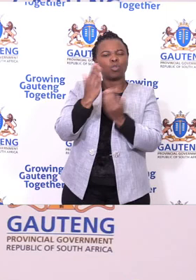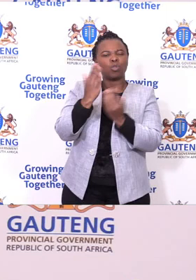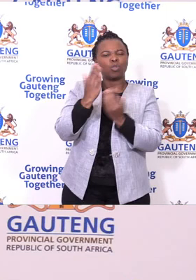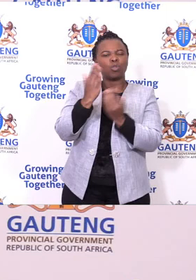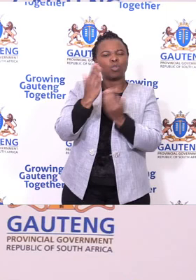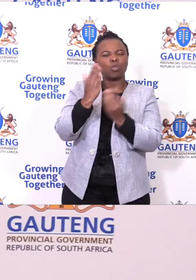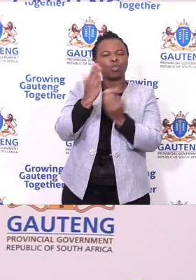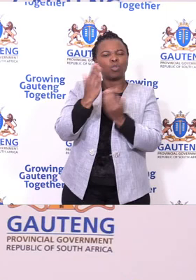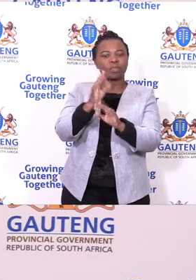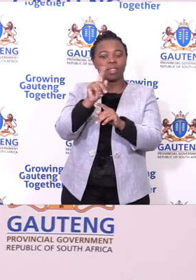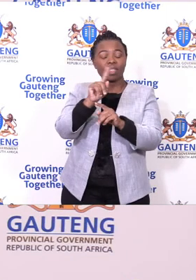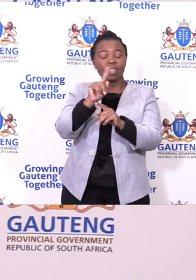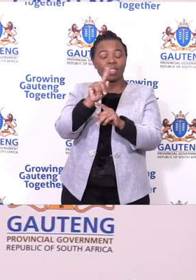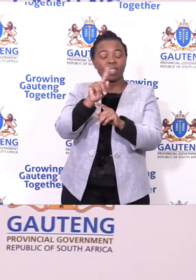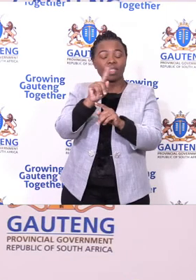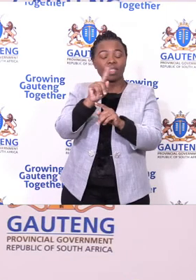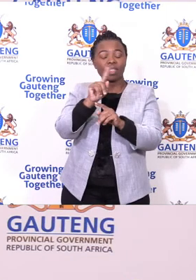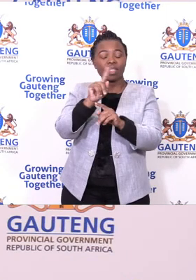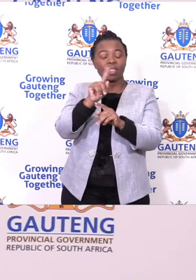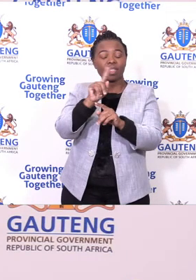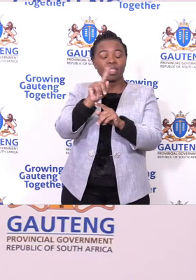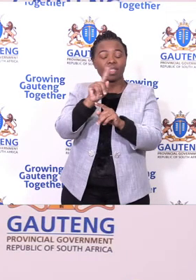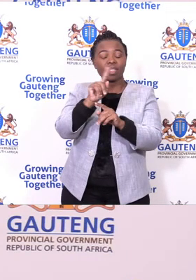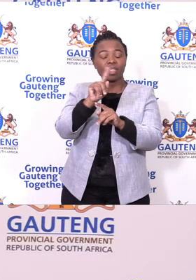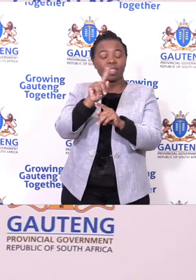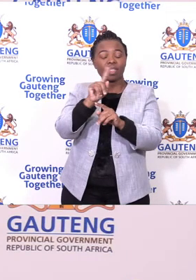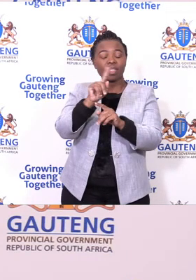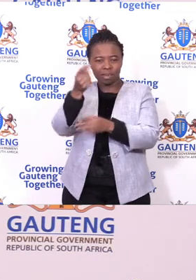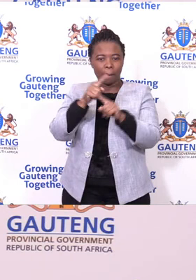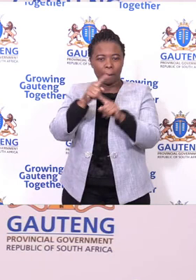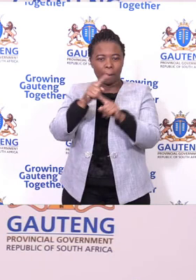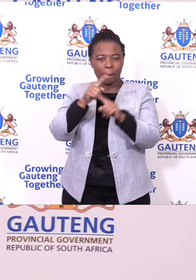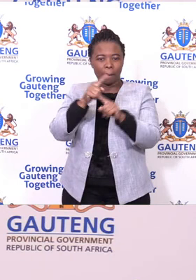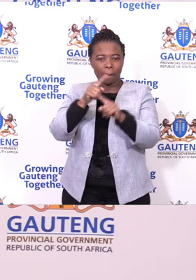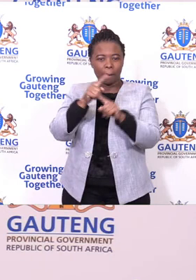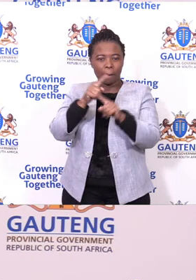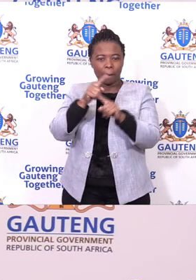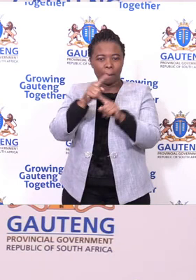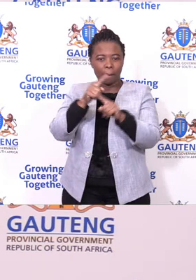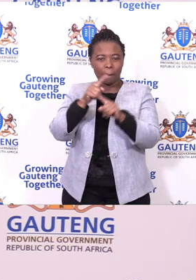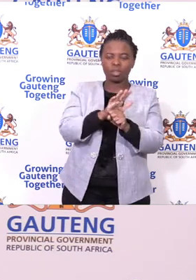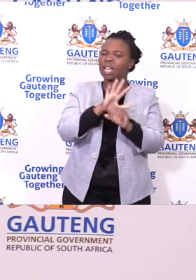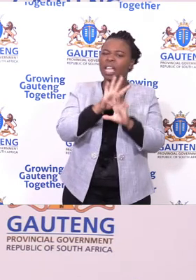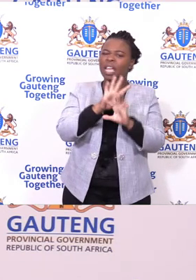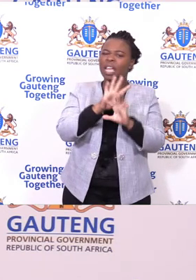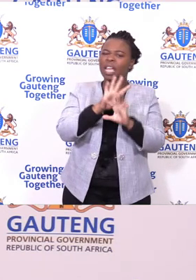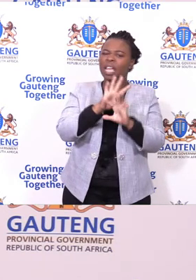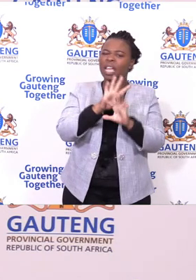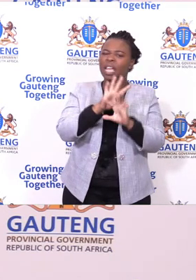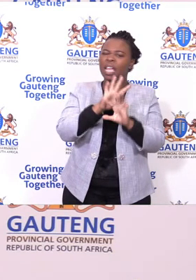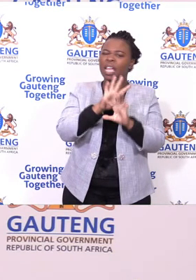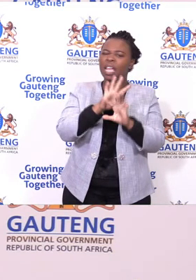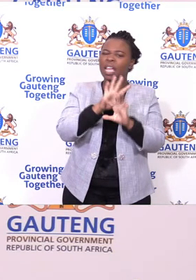grades came on board, but now that everyone is on board, everything is fine. We don't have any major